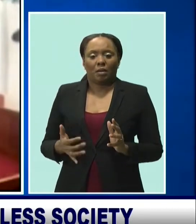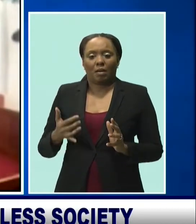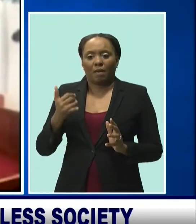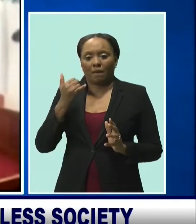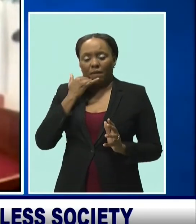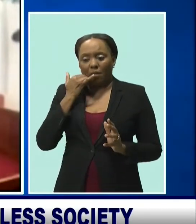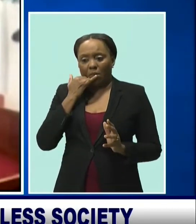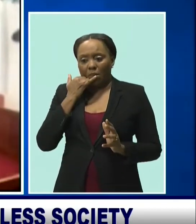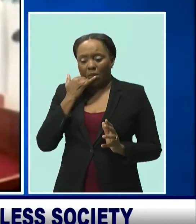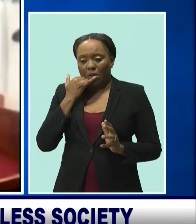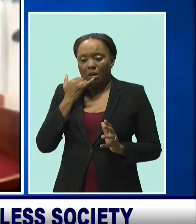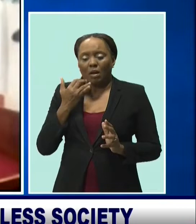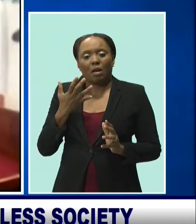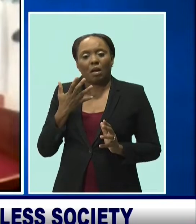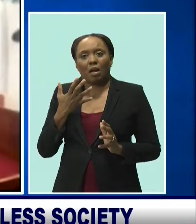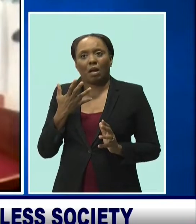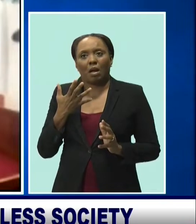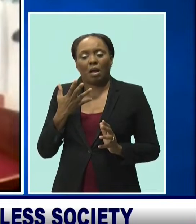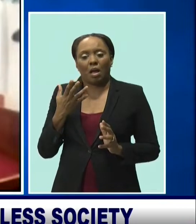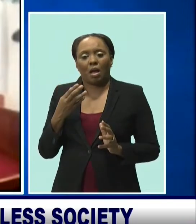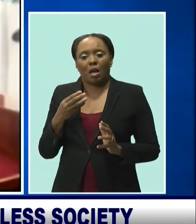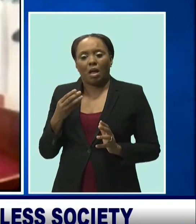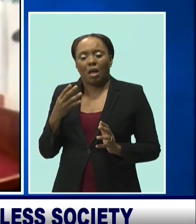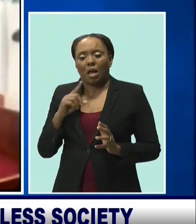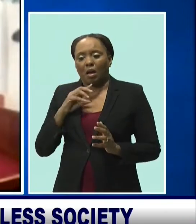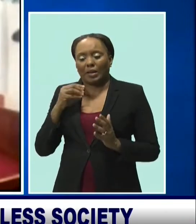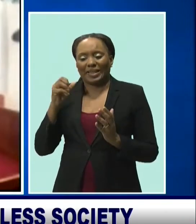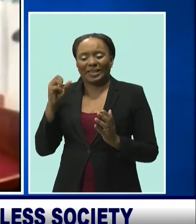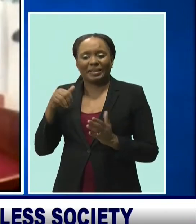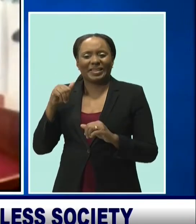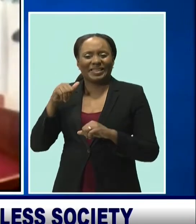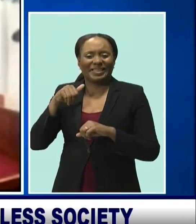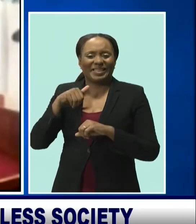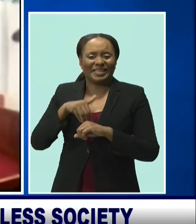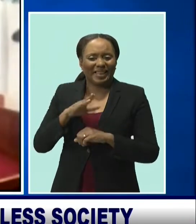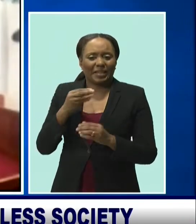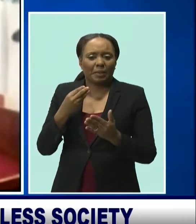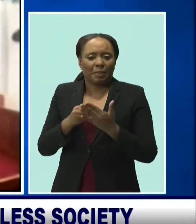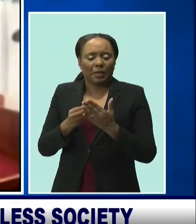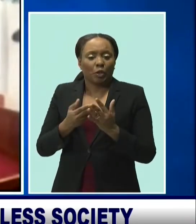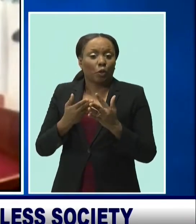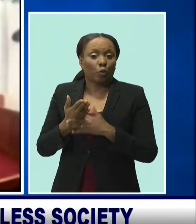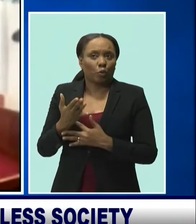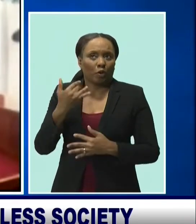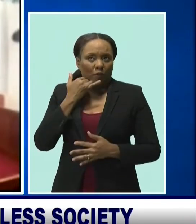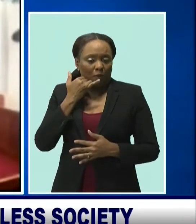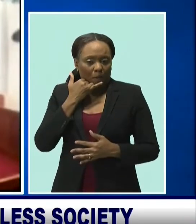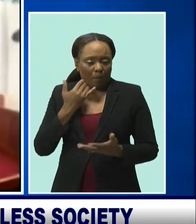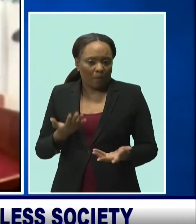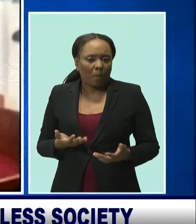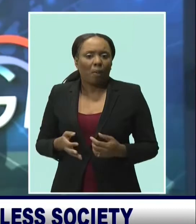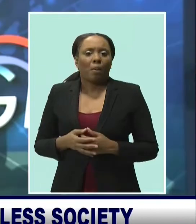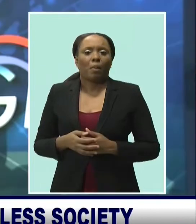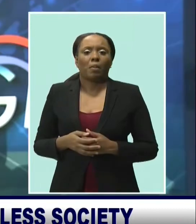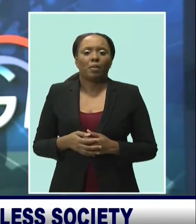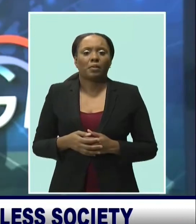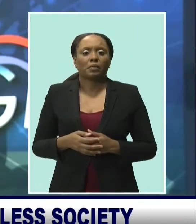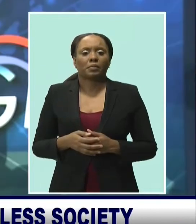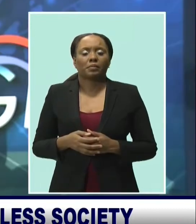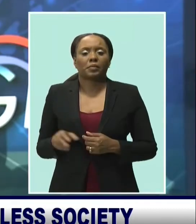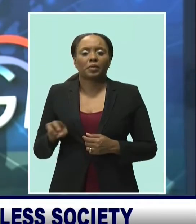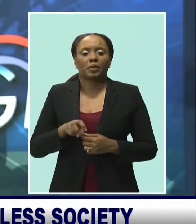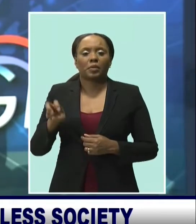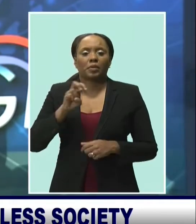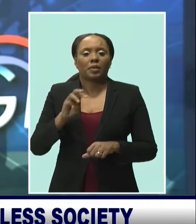the money to them and they have the money immediately. So I think that is a step in the right direction. Minister